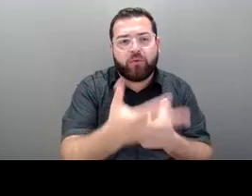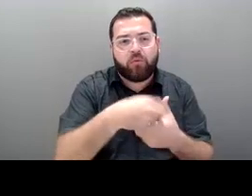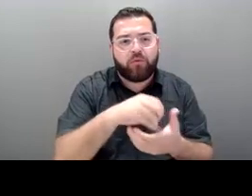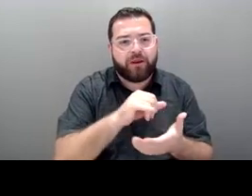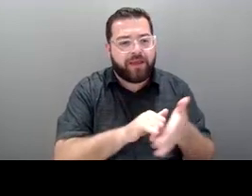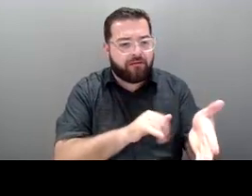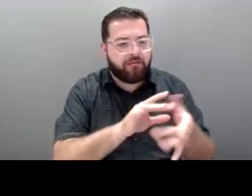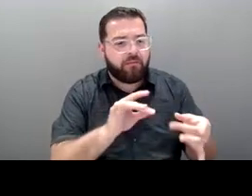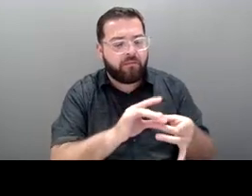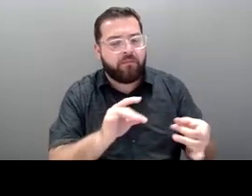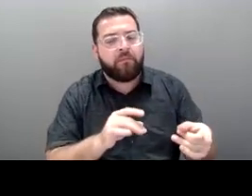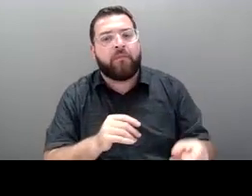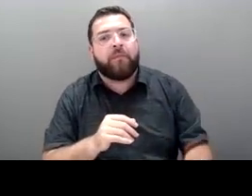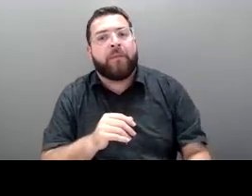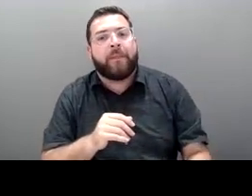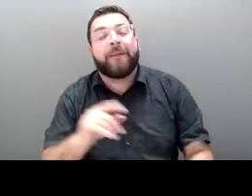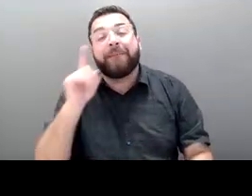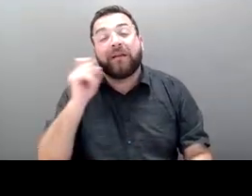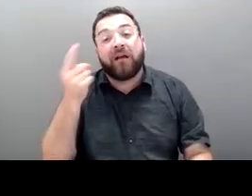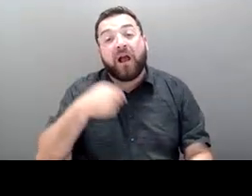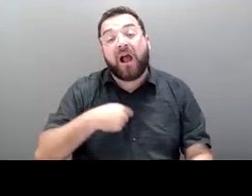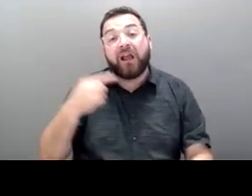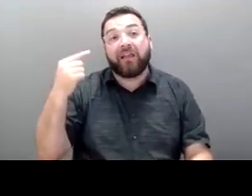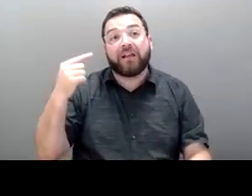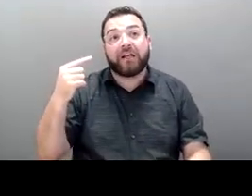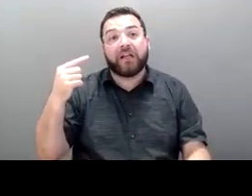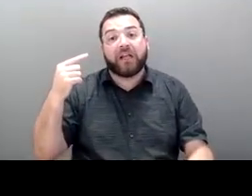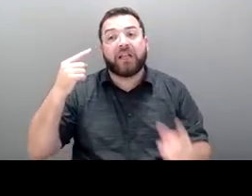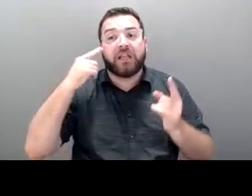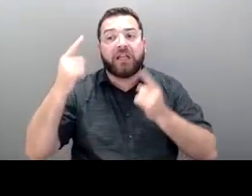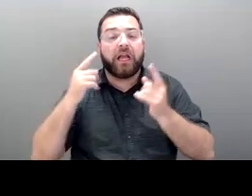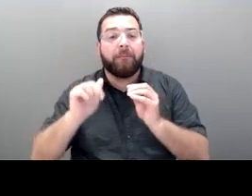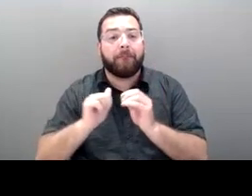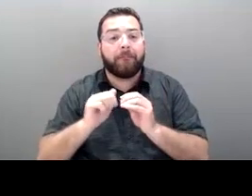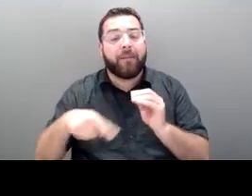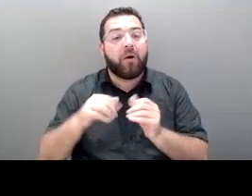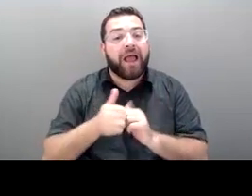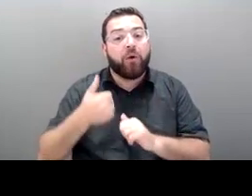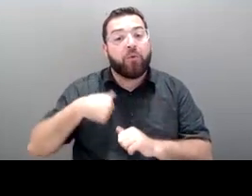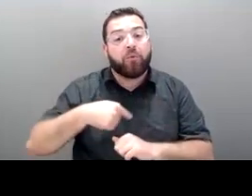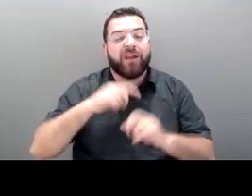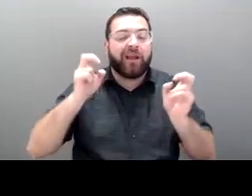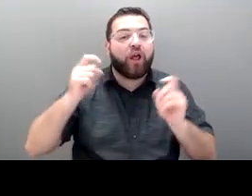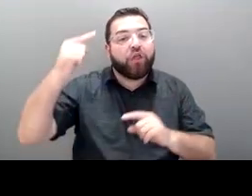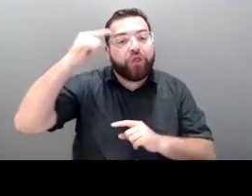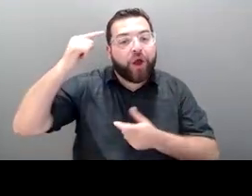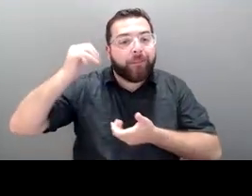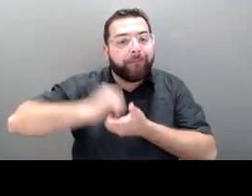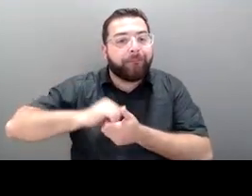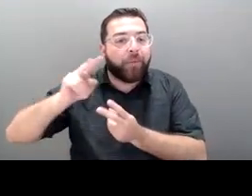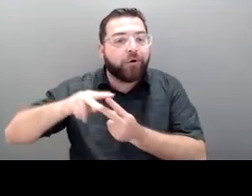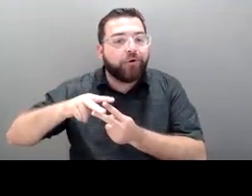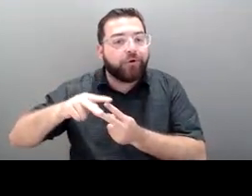Because I think about how we thought partner with AI, right? And like, it's sometimes it's